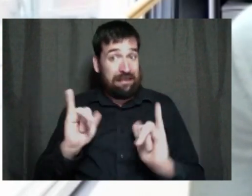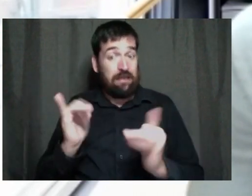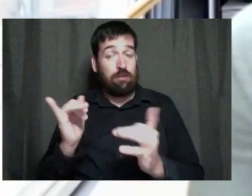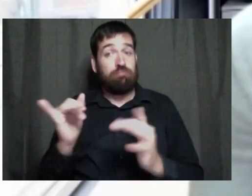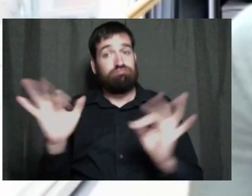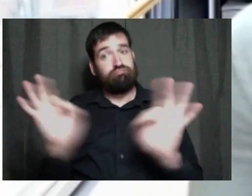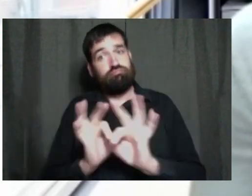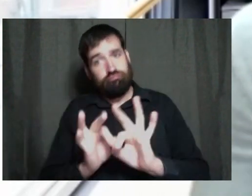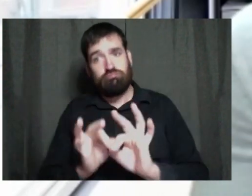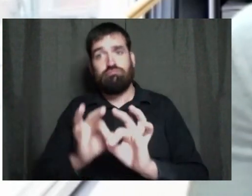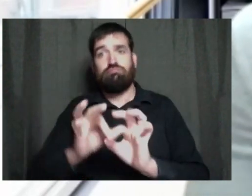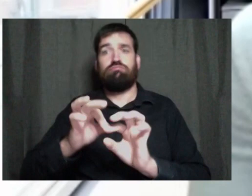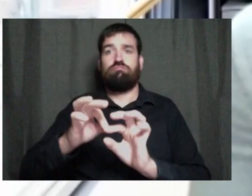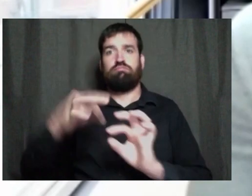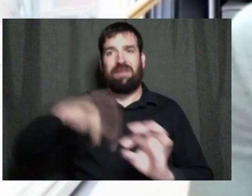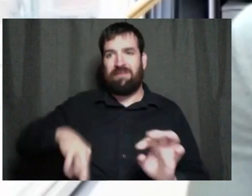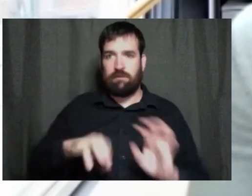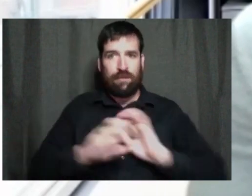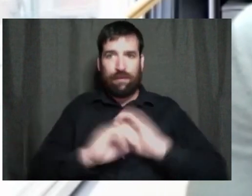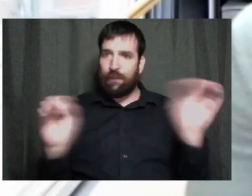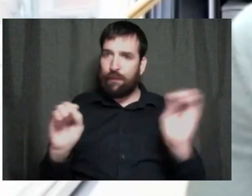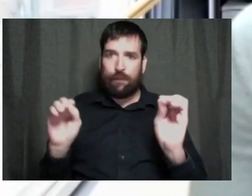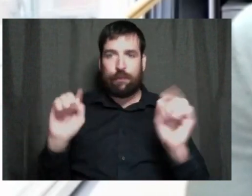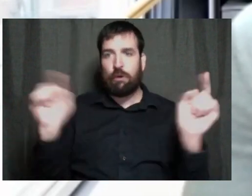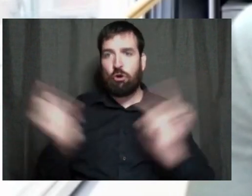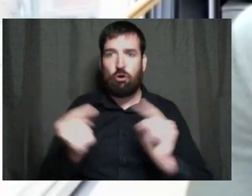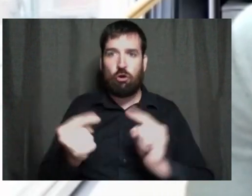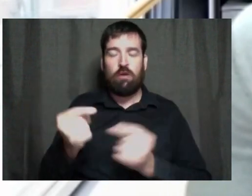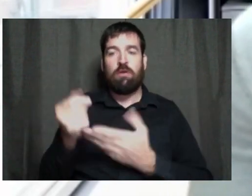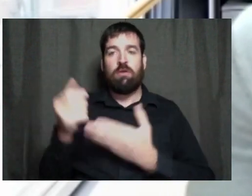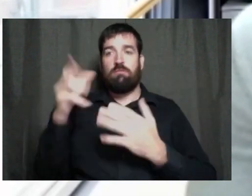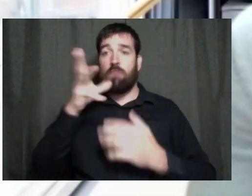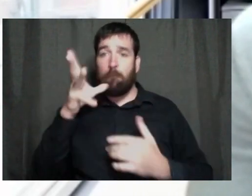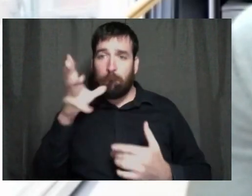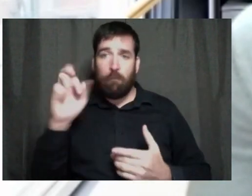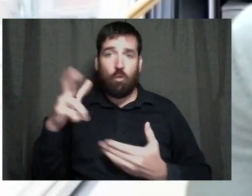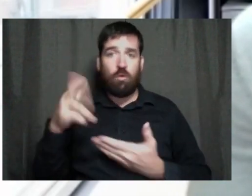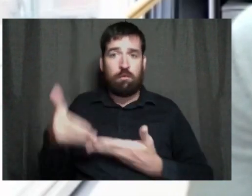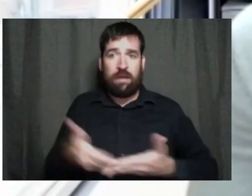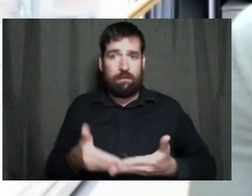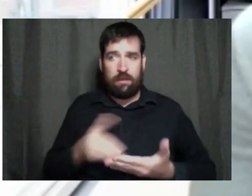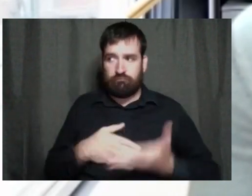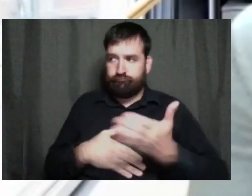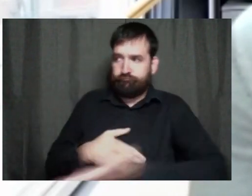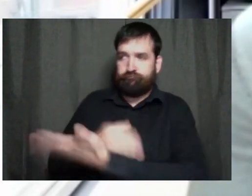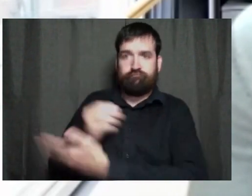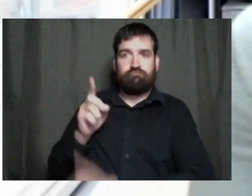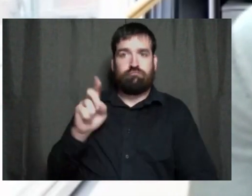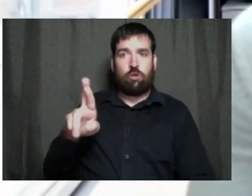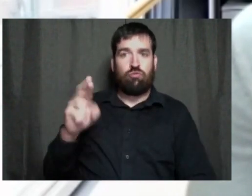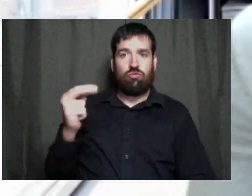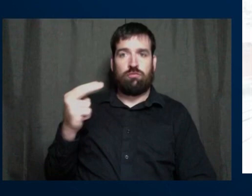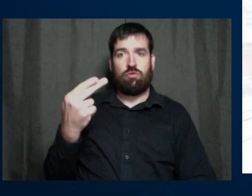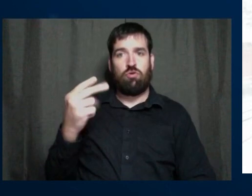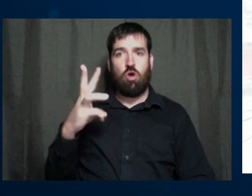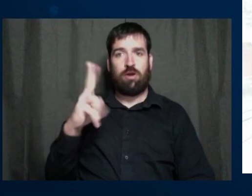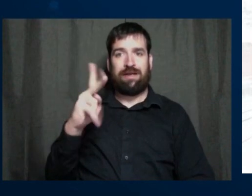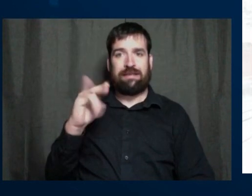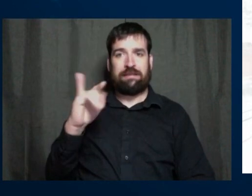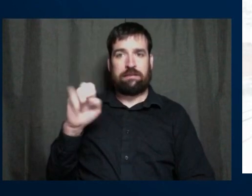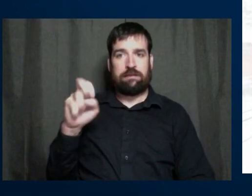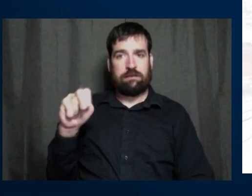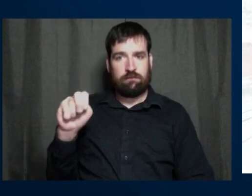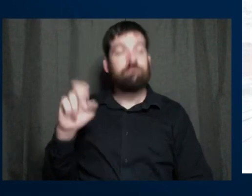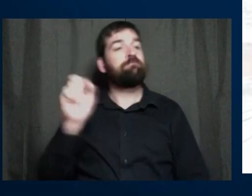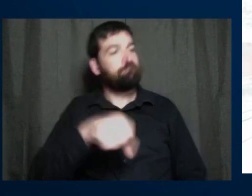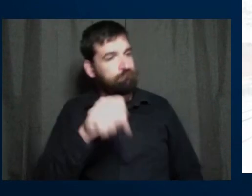without harming the mother or the infant. But I would let Dr. Hawkinson weigh in further on that. Yeah, we had